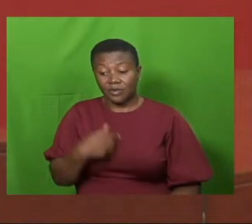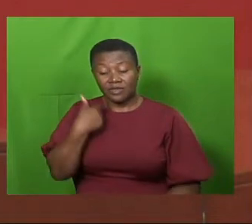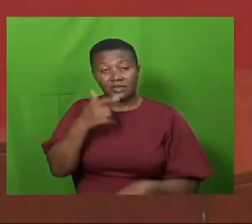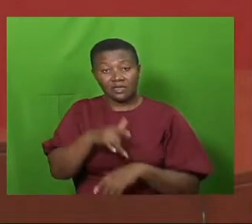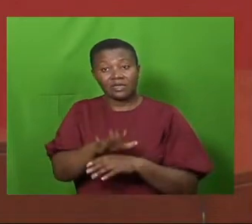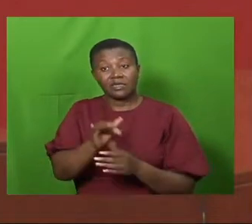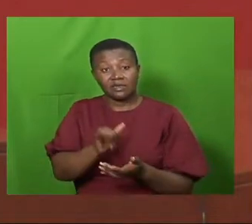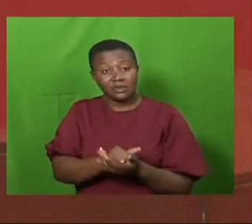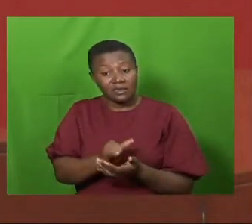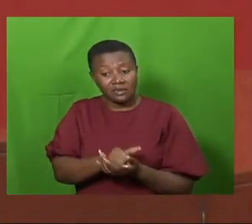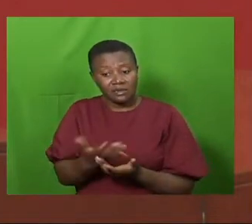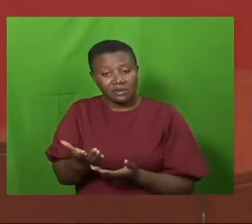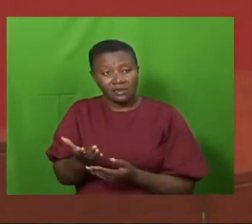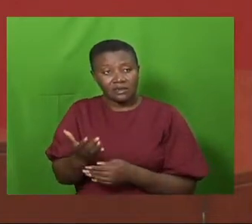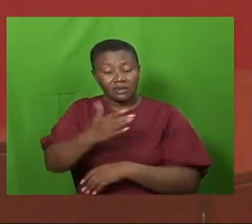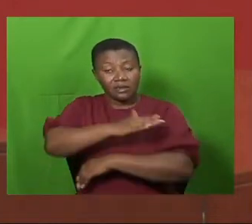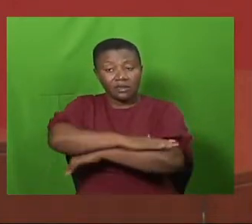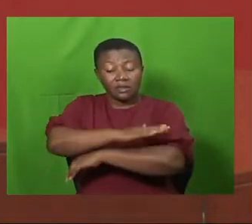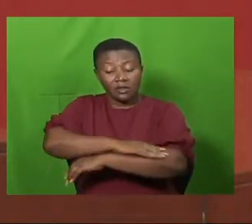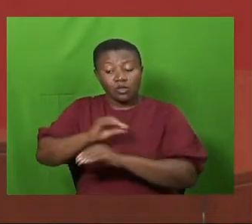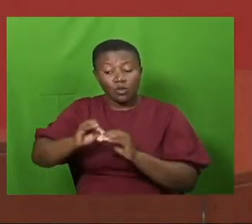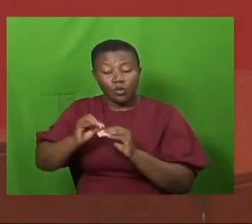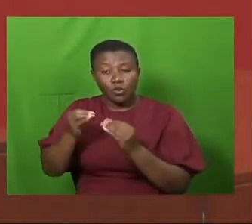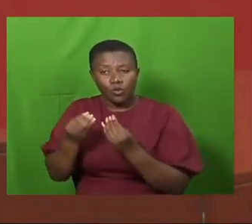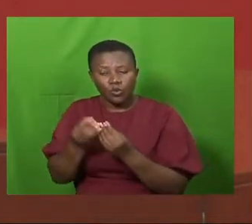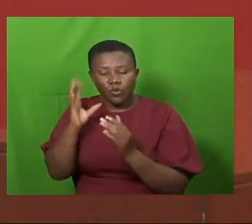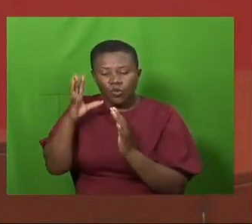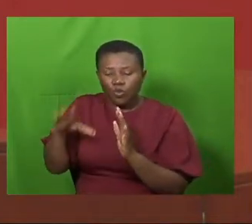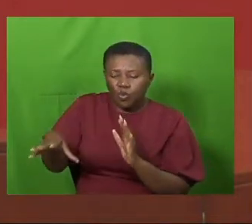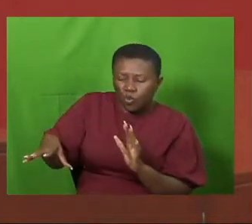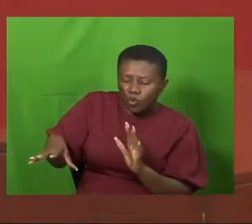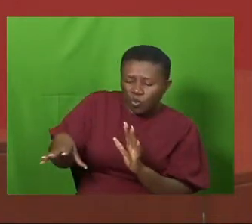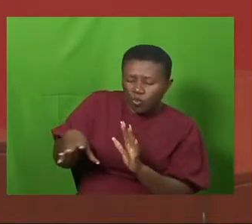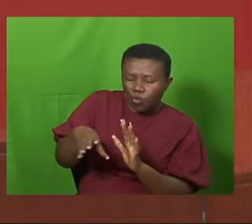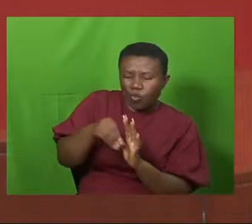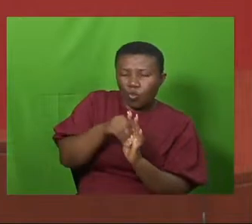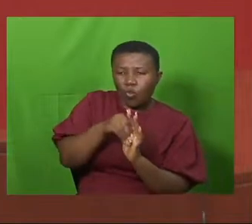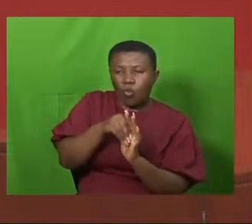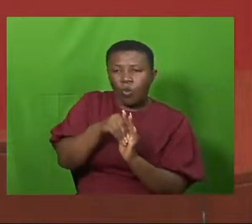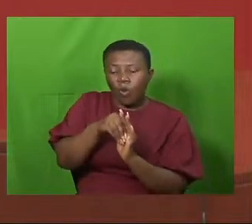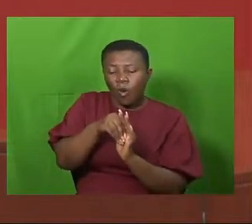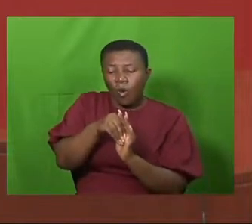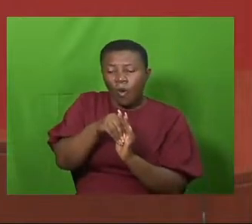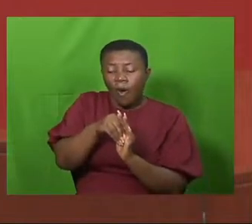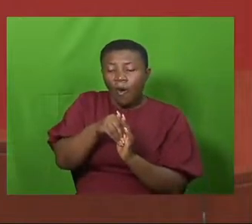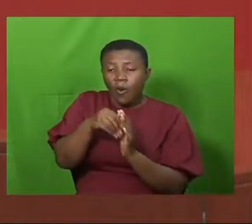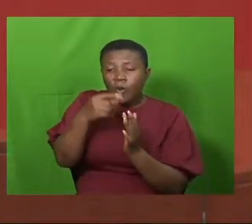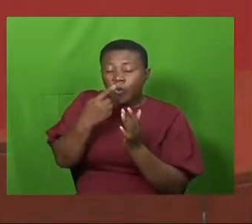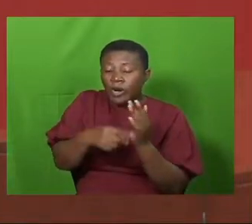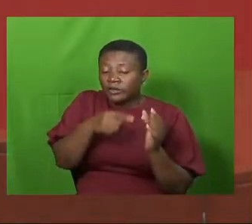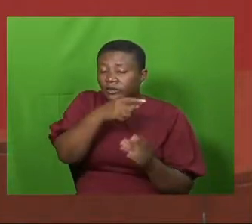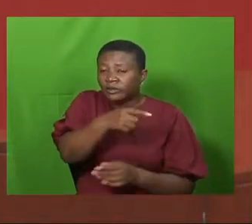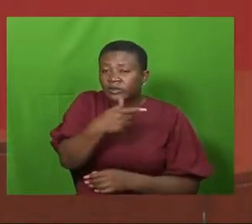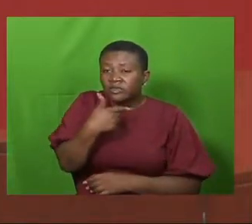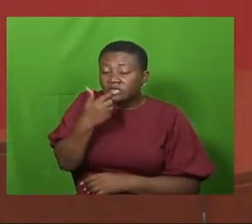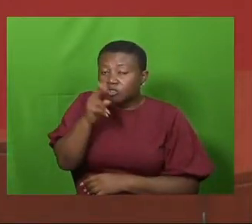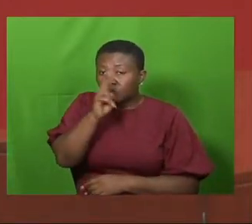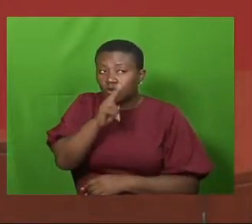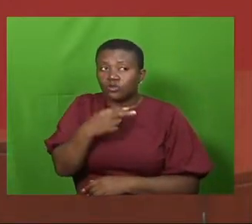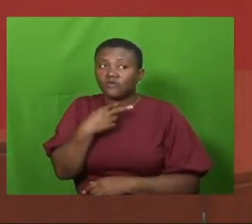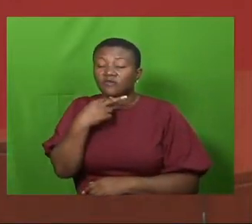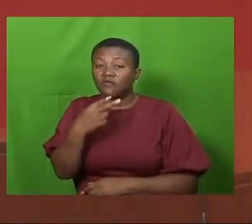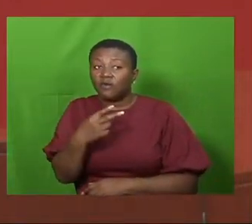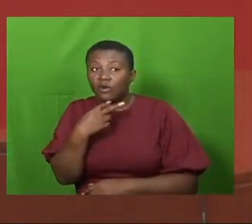will record exactly what he has spoken on. Probably he made